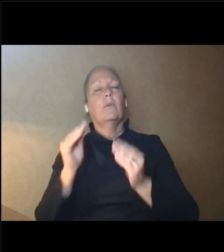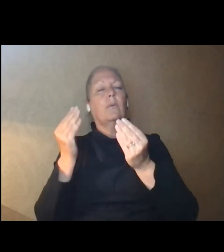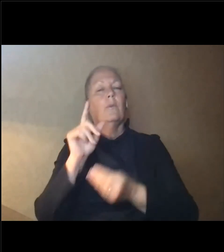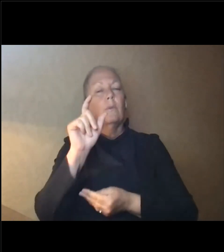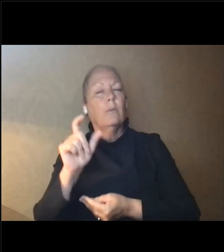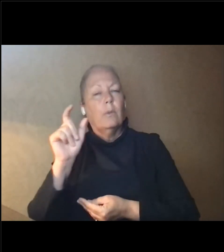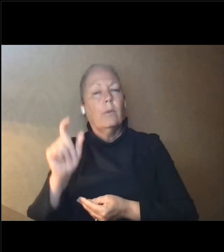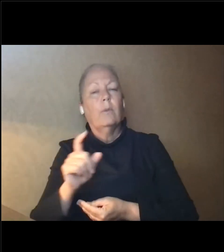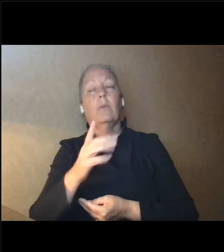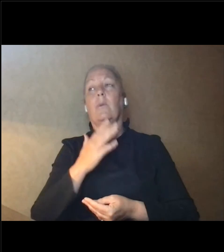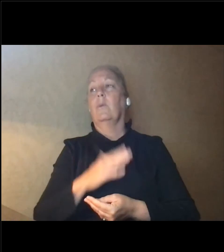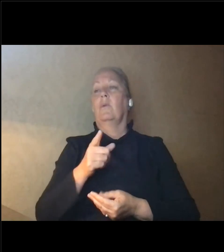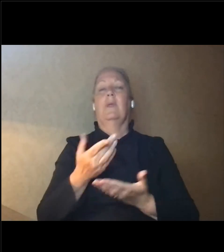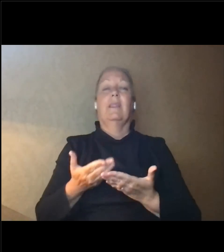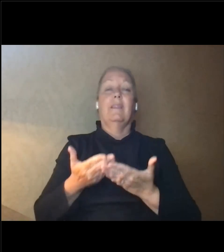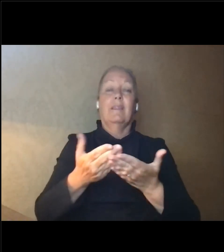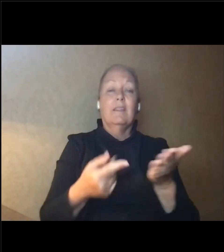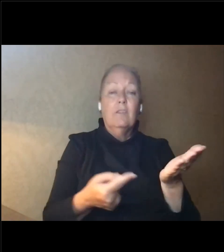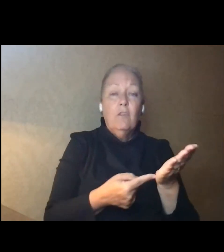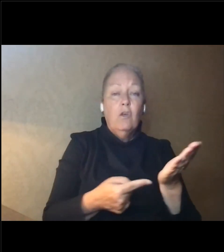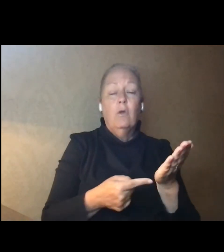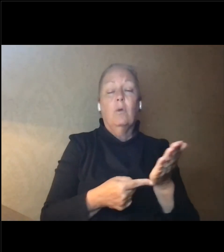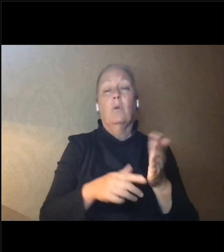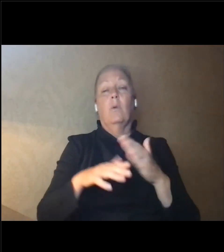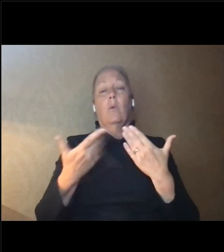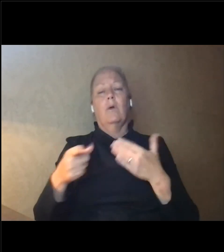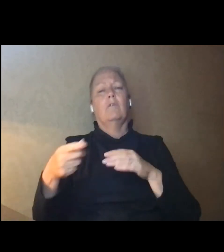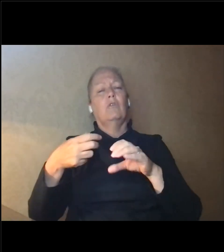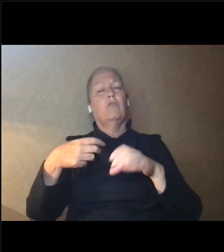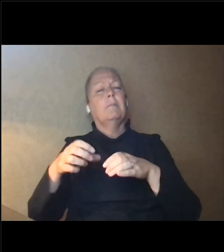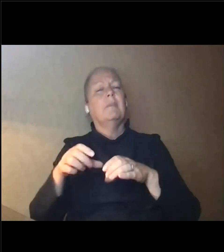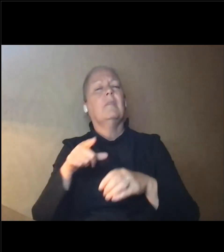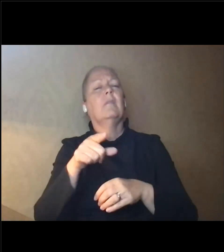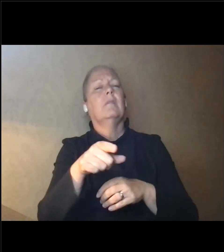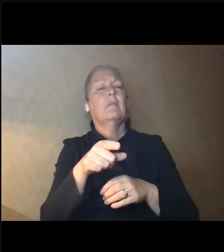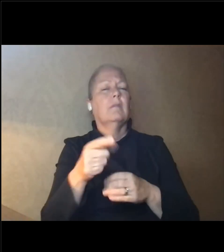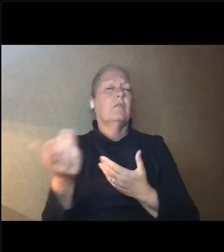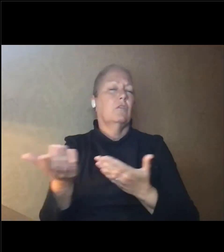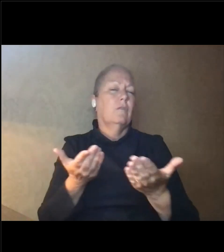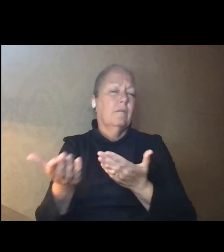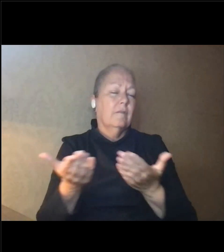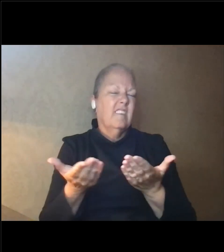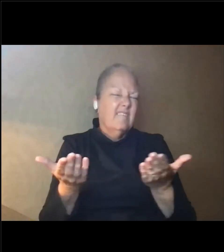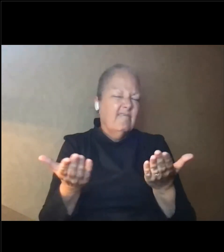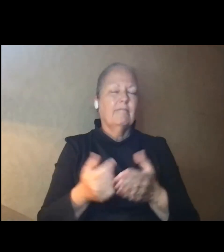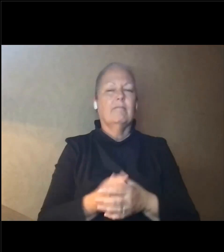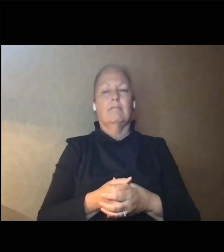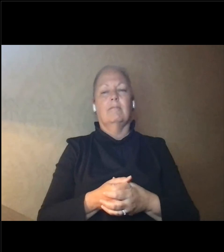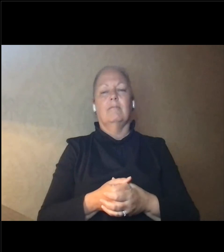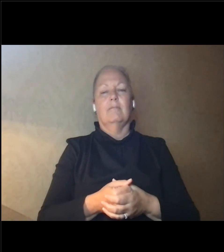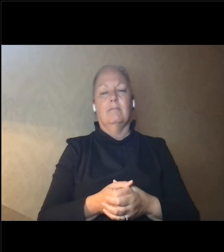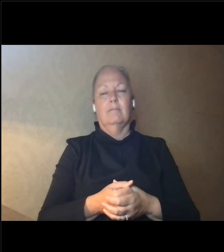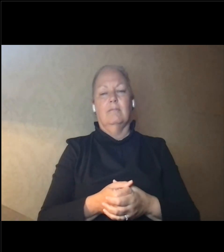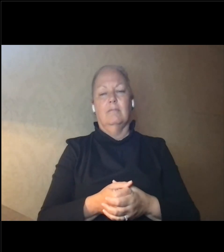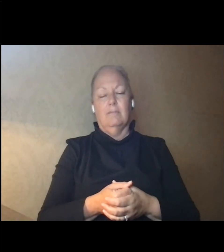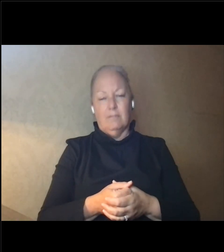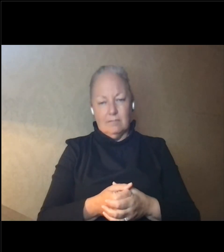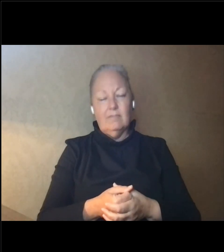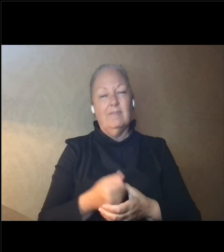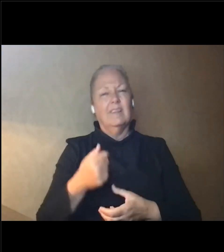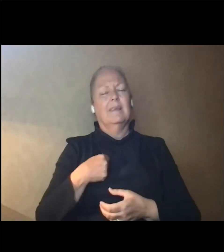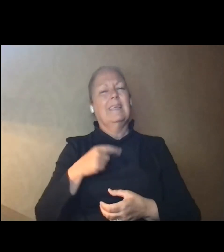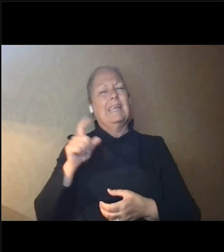assistive technology and rehabilitation services. So I think when we really need to see